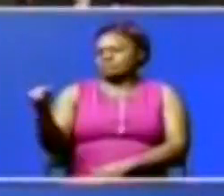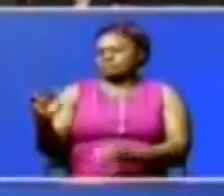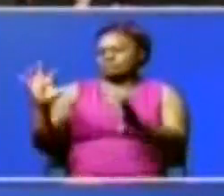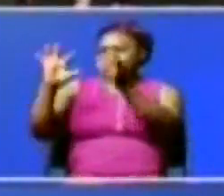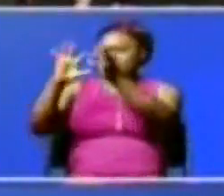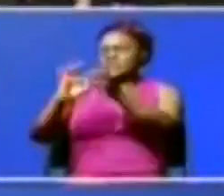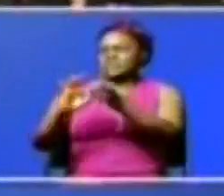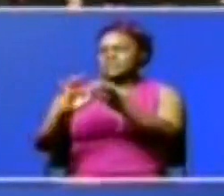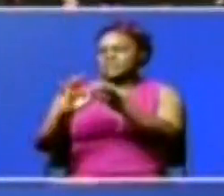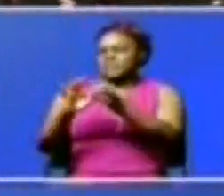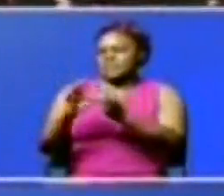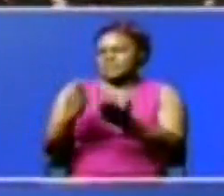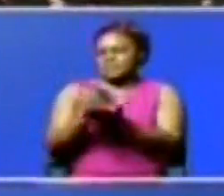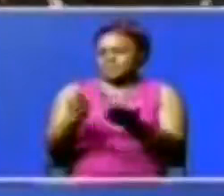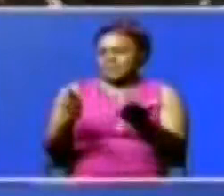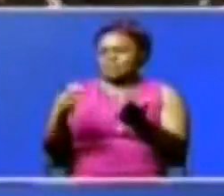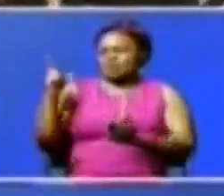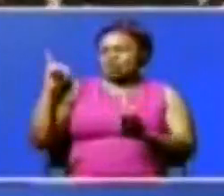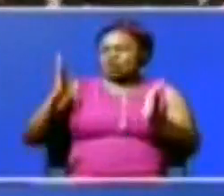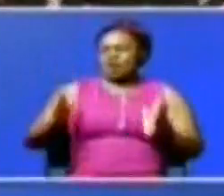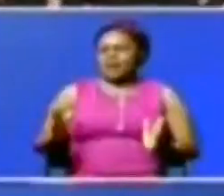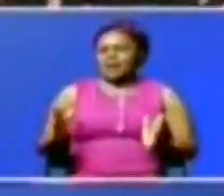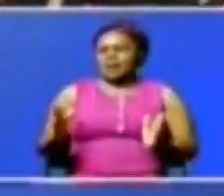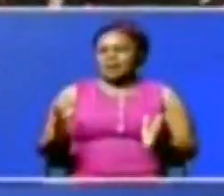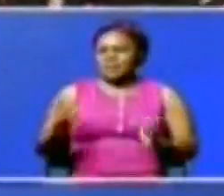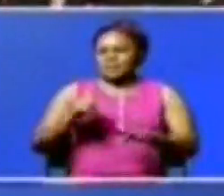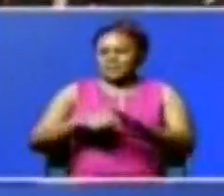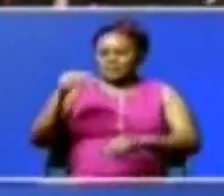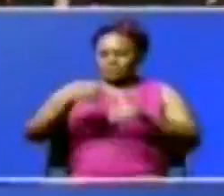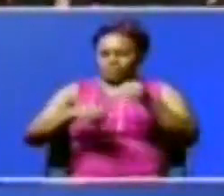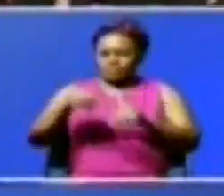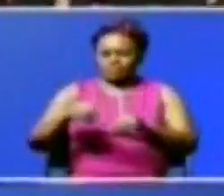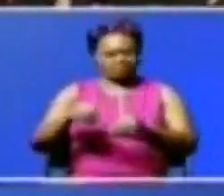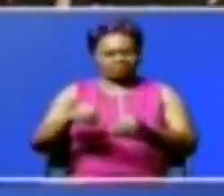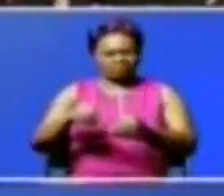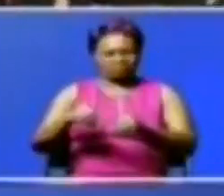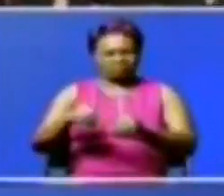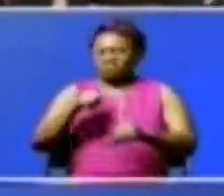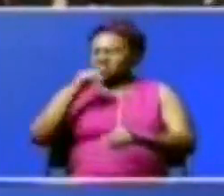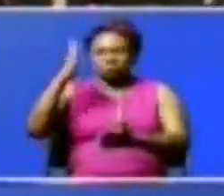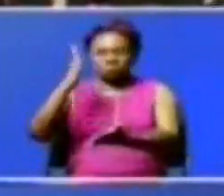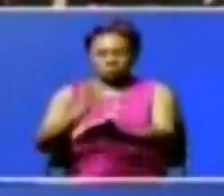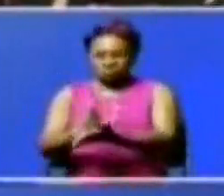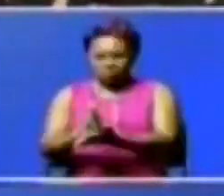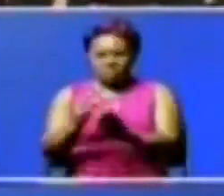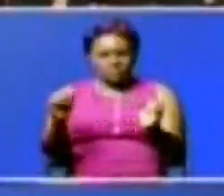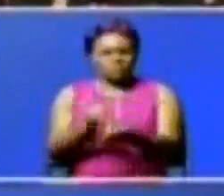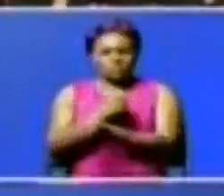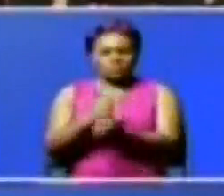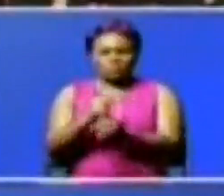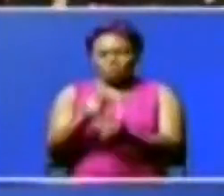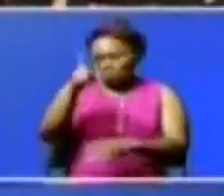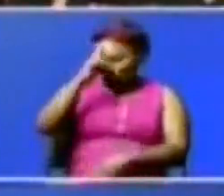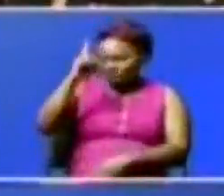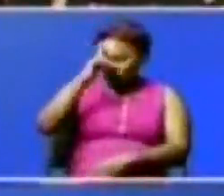to some of the lawyers during that presidential petition? First of all, that is absolute nonsense, but we cannot stop speculation.